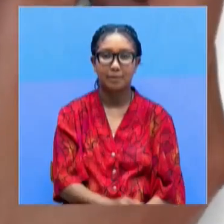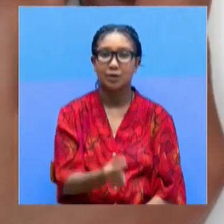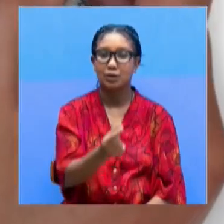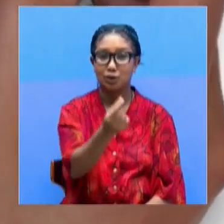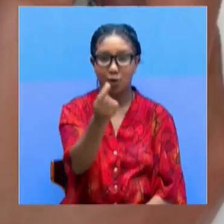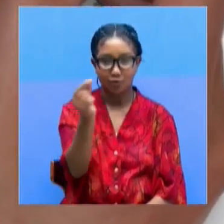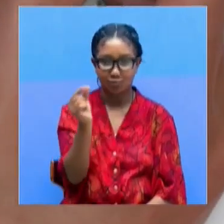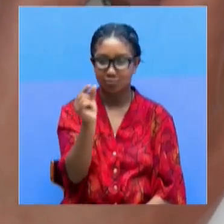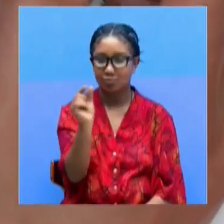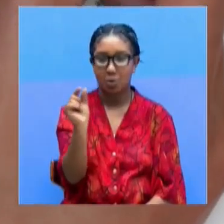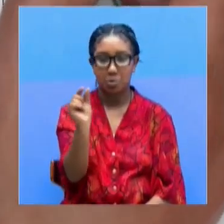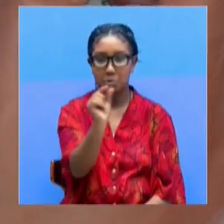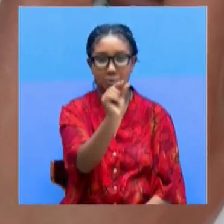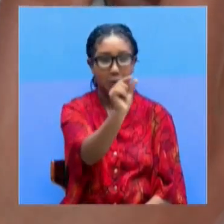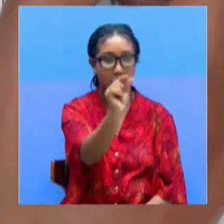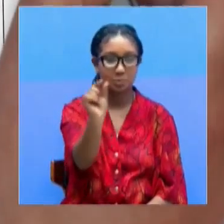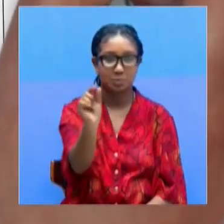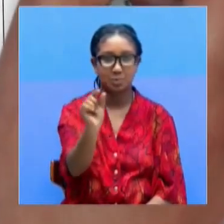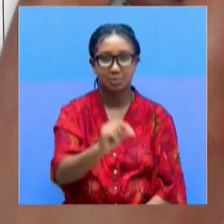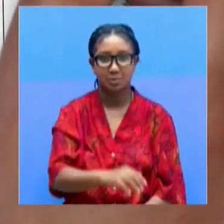it